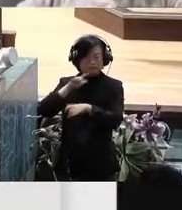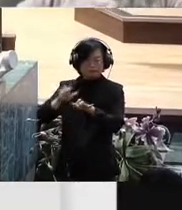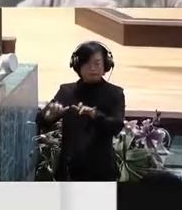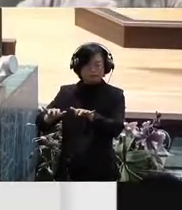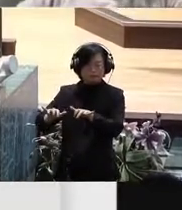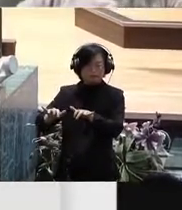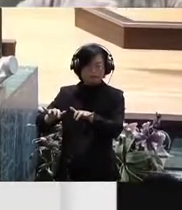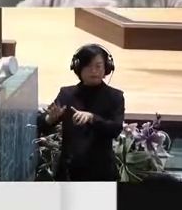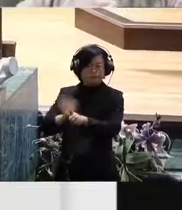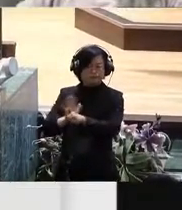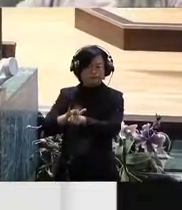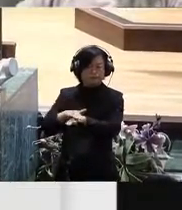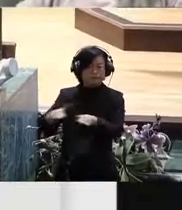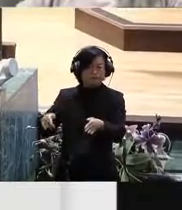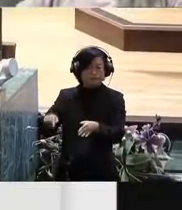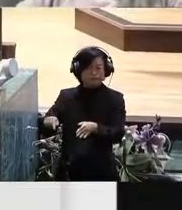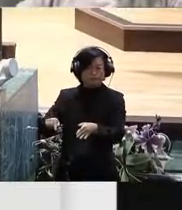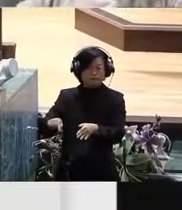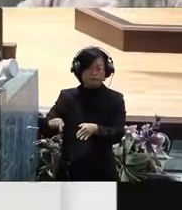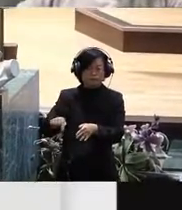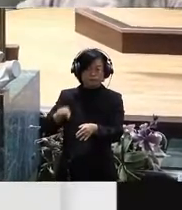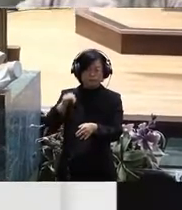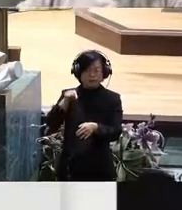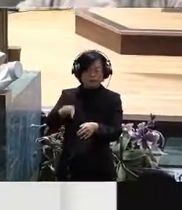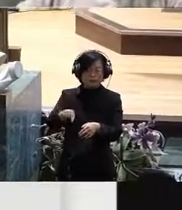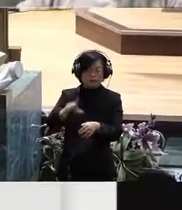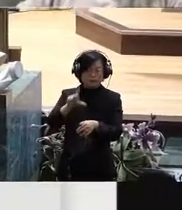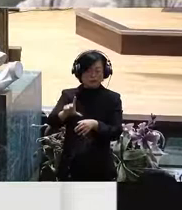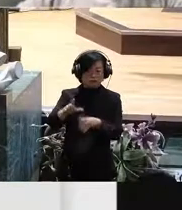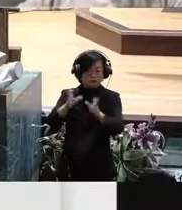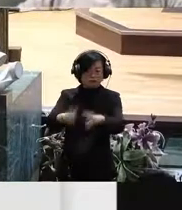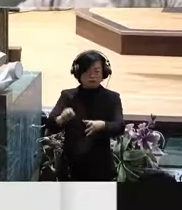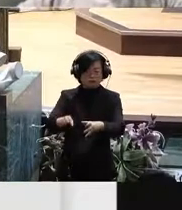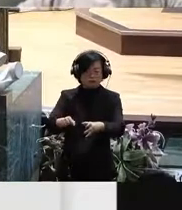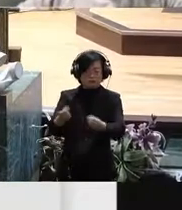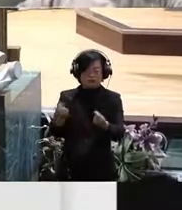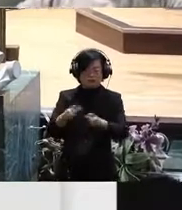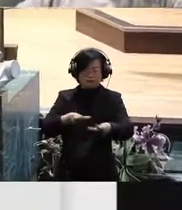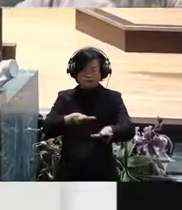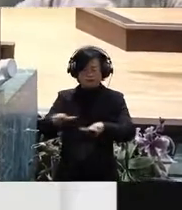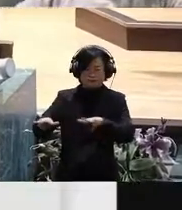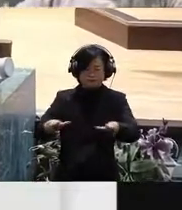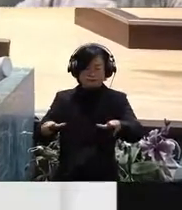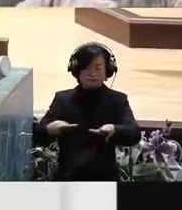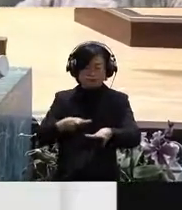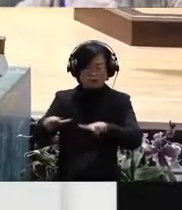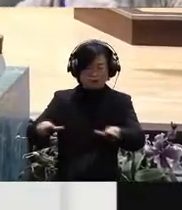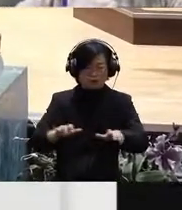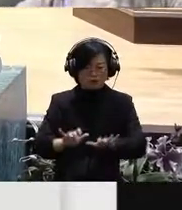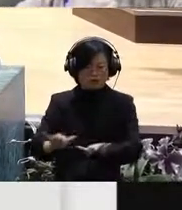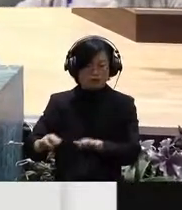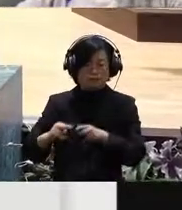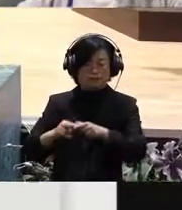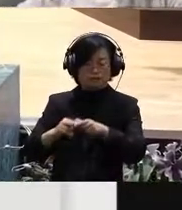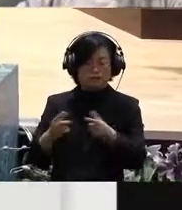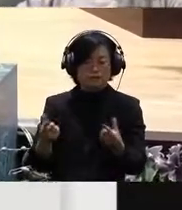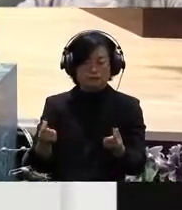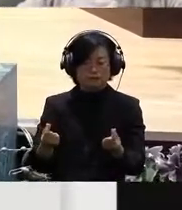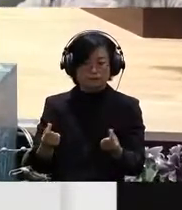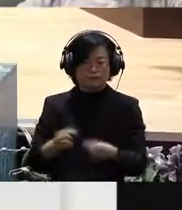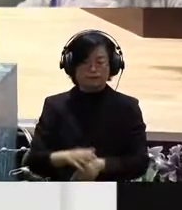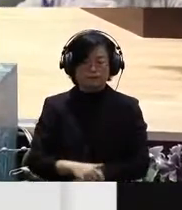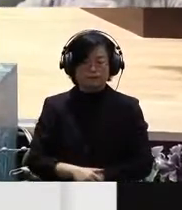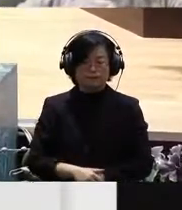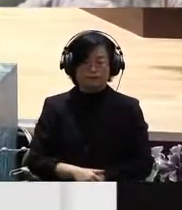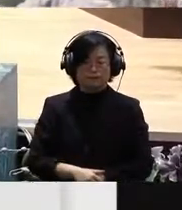provincial legislators. This portal evaluates the legislators' performance based on their